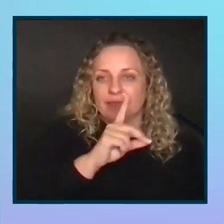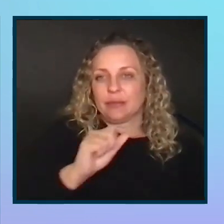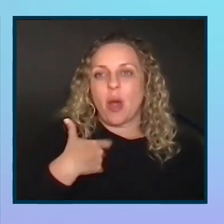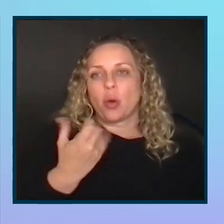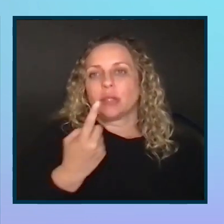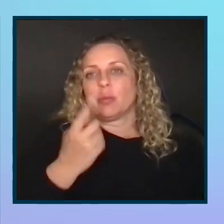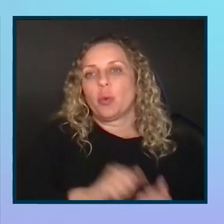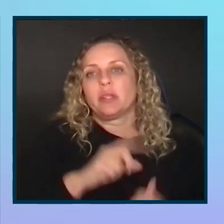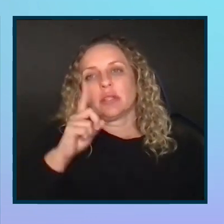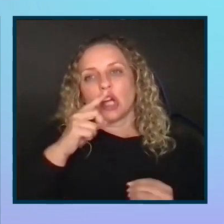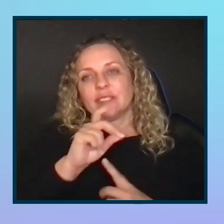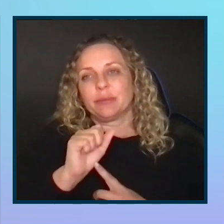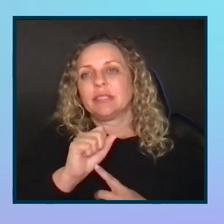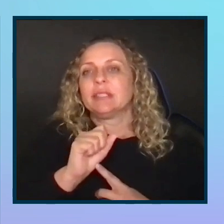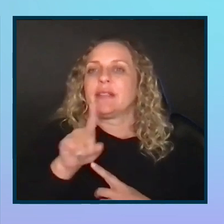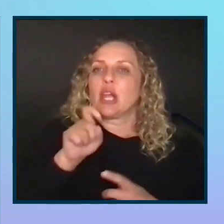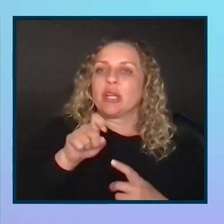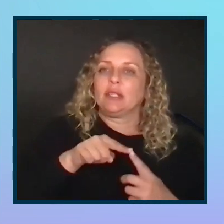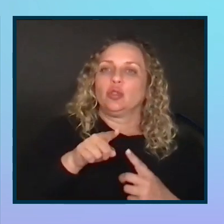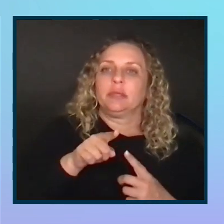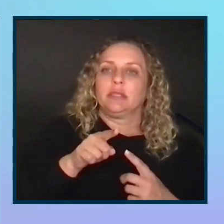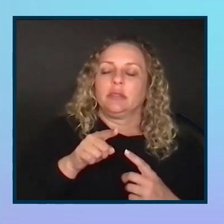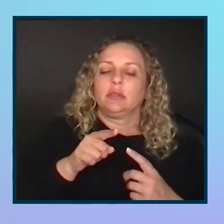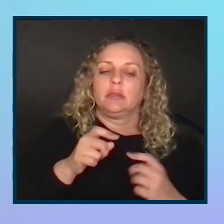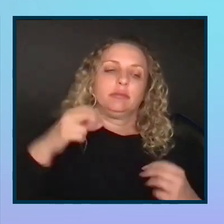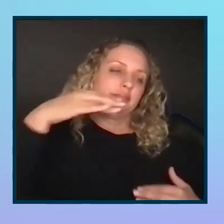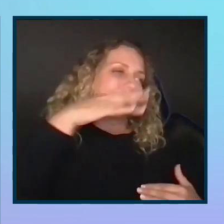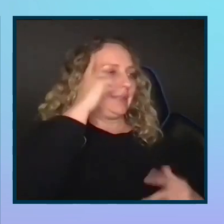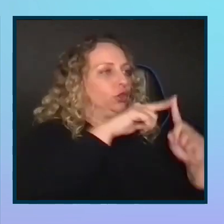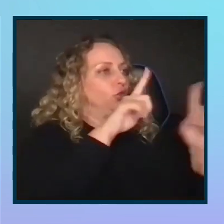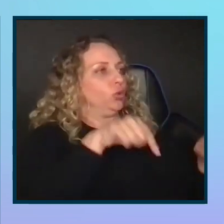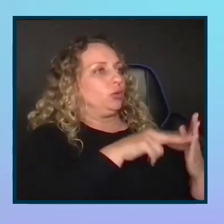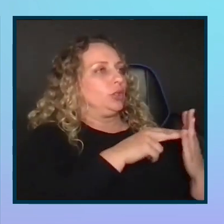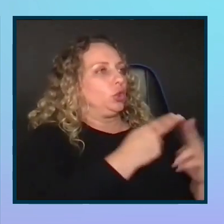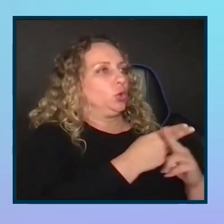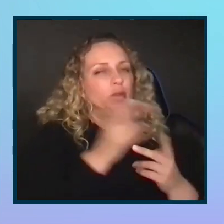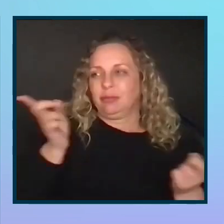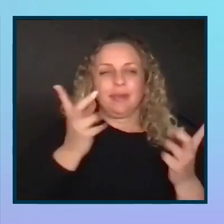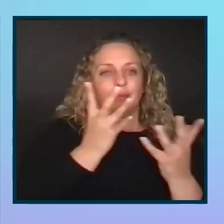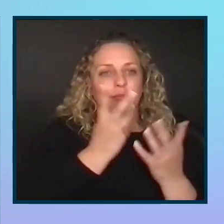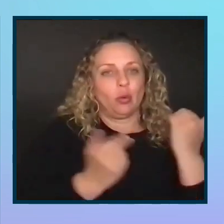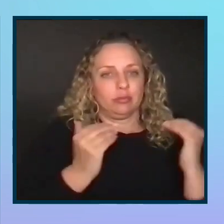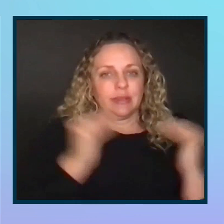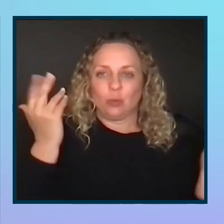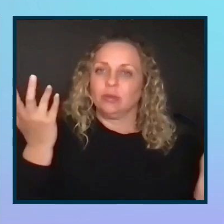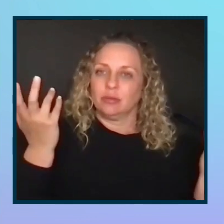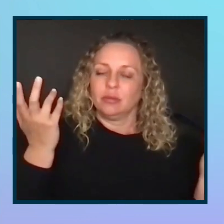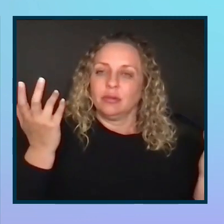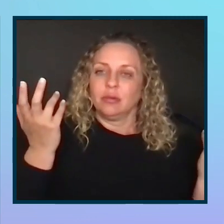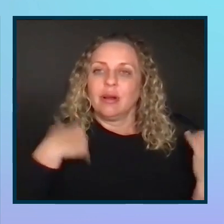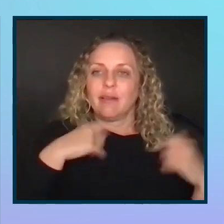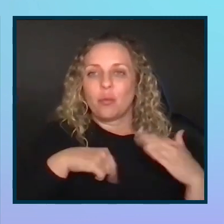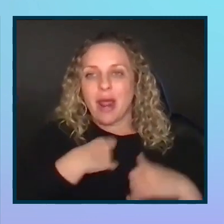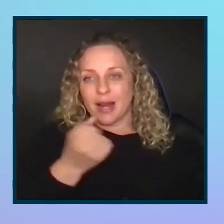someone with cognitive disabilities, their needs to be put over somebody who's a screen reader user. I do think it works, from my understanding and